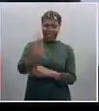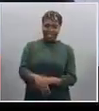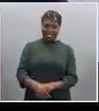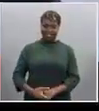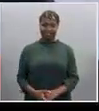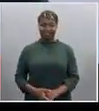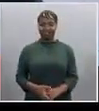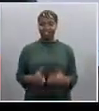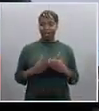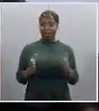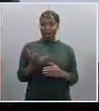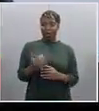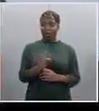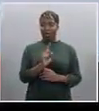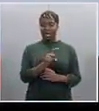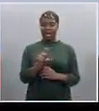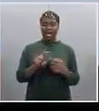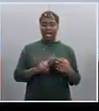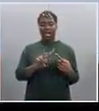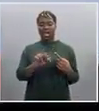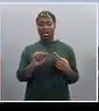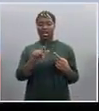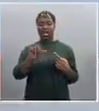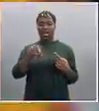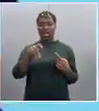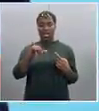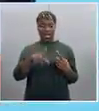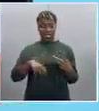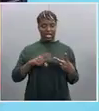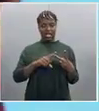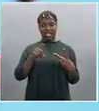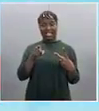welcome to SA! Opening for chants were local artists Nadi Nakai and Shane Eagle.